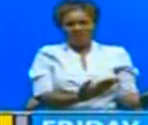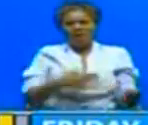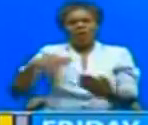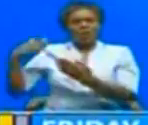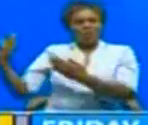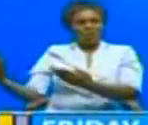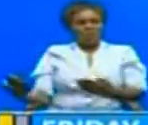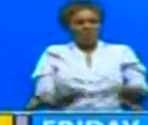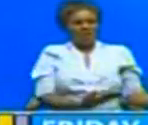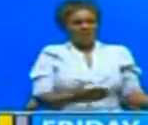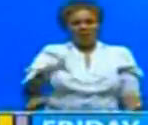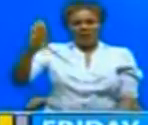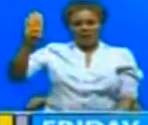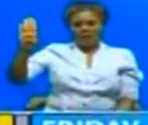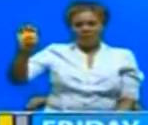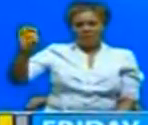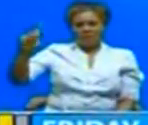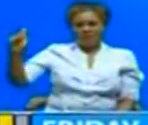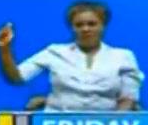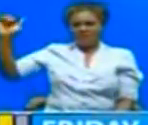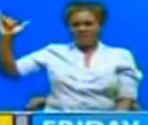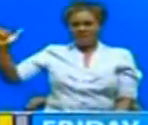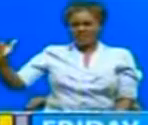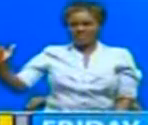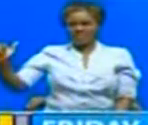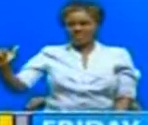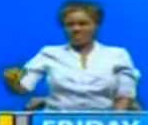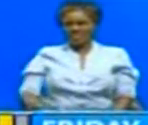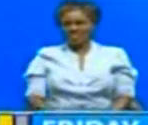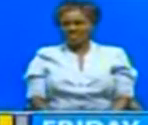Yes. Betty. Piano.